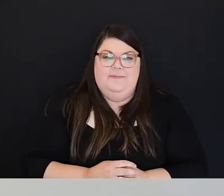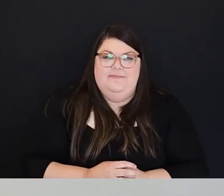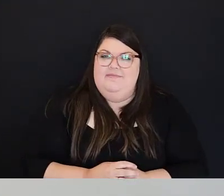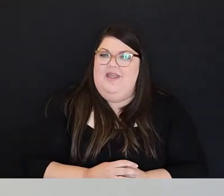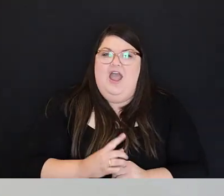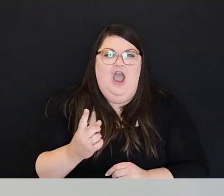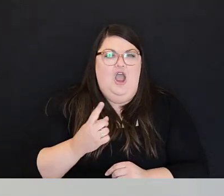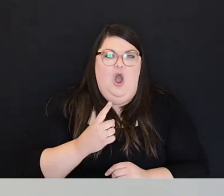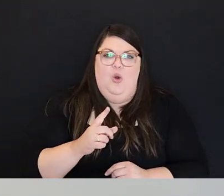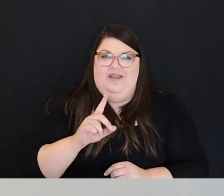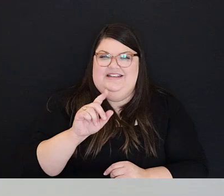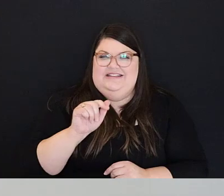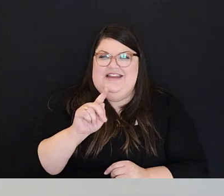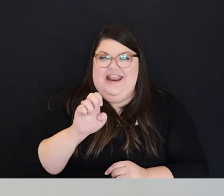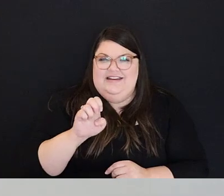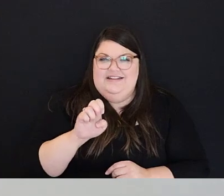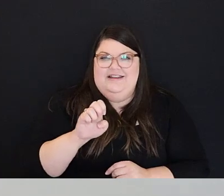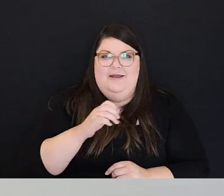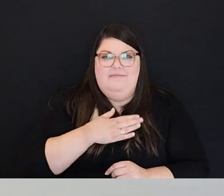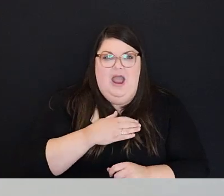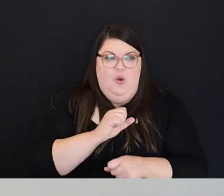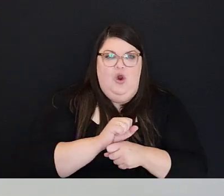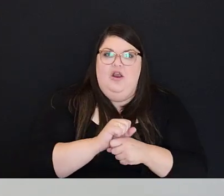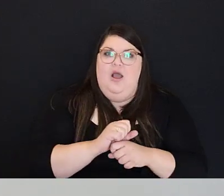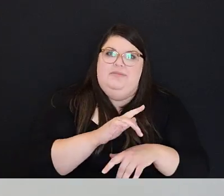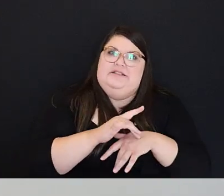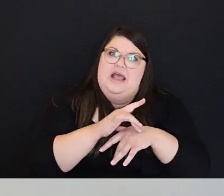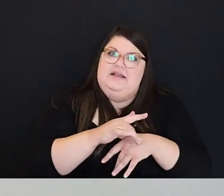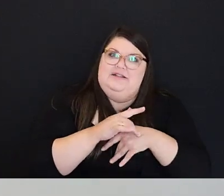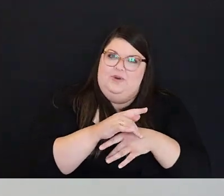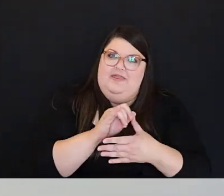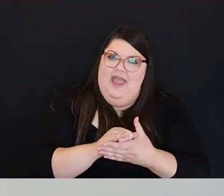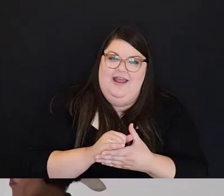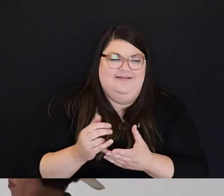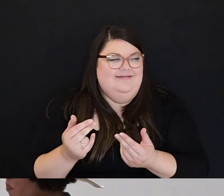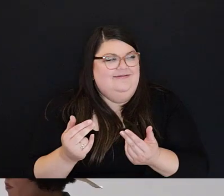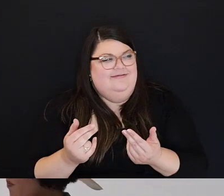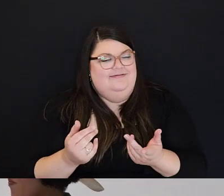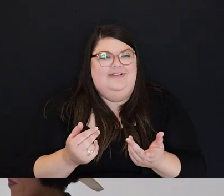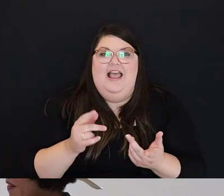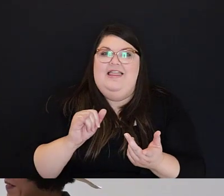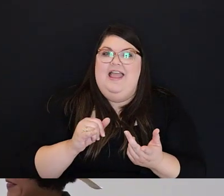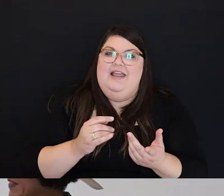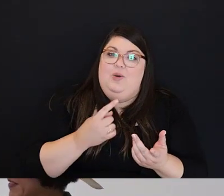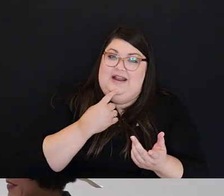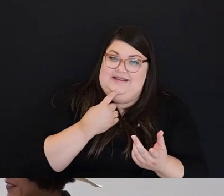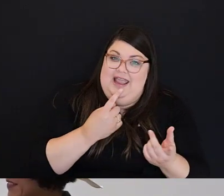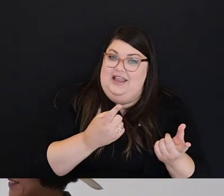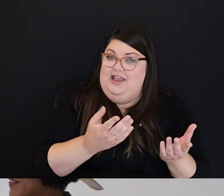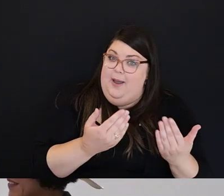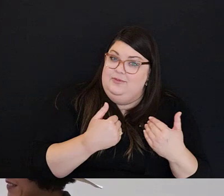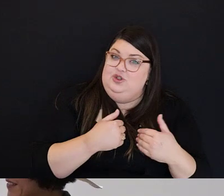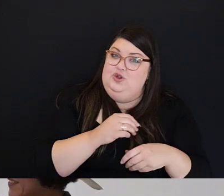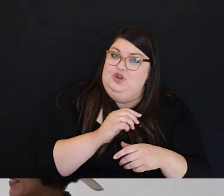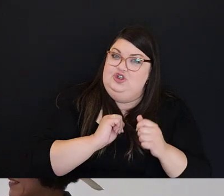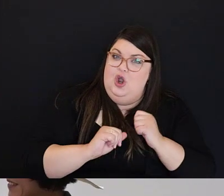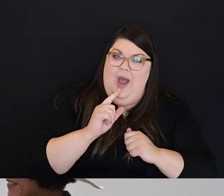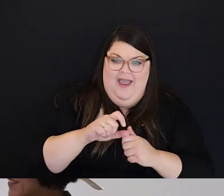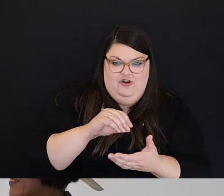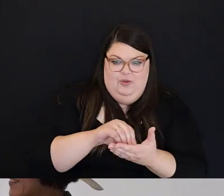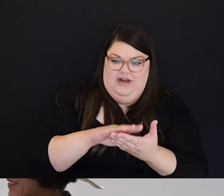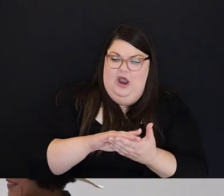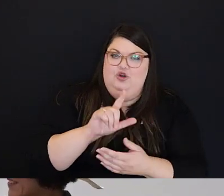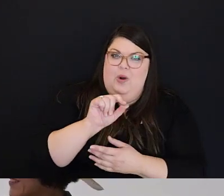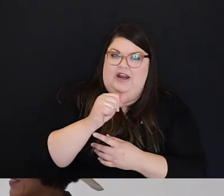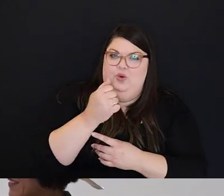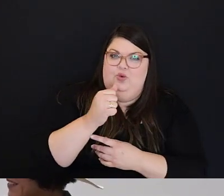I'm obsessively dating the work. Like the day, I mean, even when I was doing the little thing to say, come to the show, I like had to put 2023 on it. It